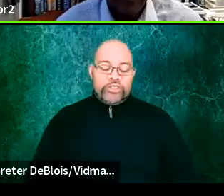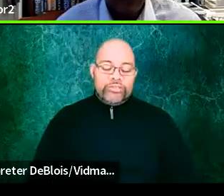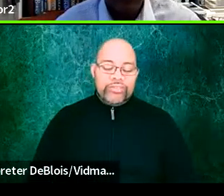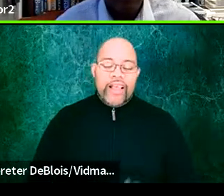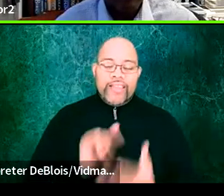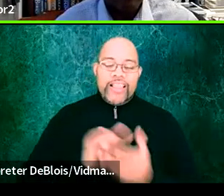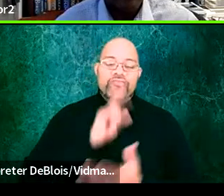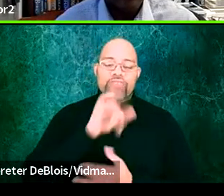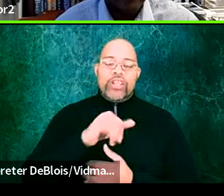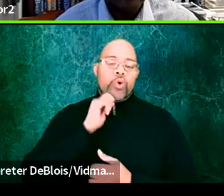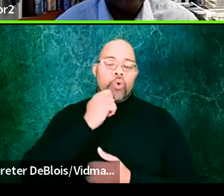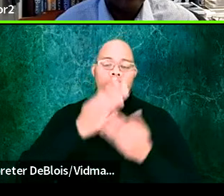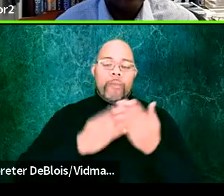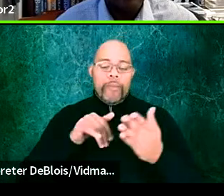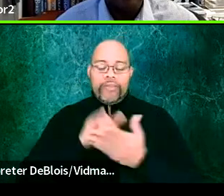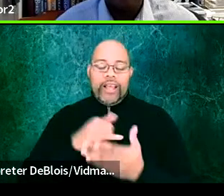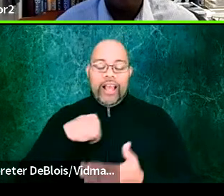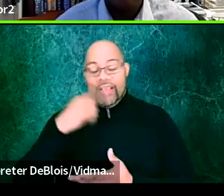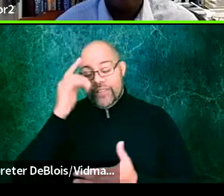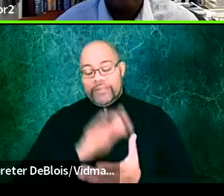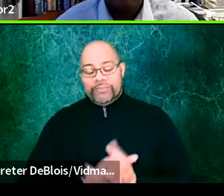the really cool part about it, I think.